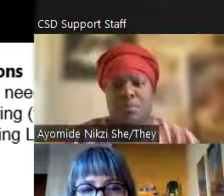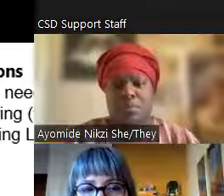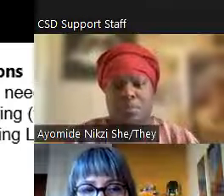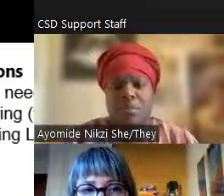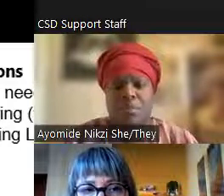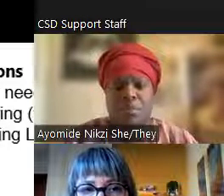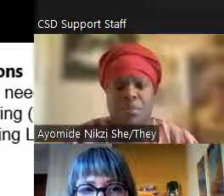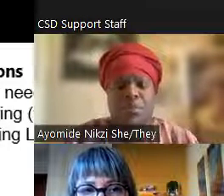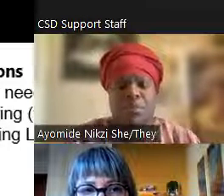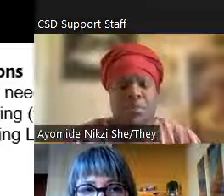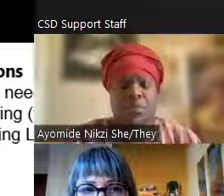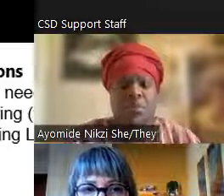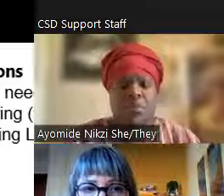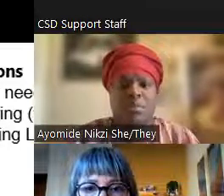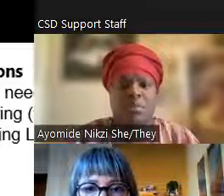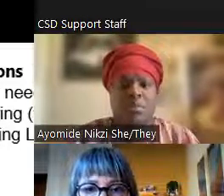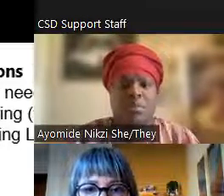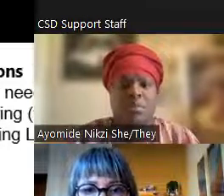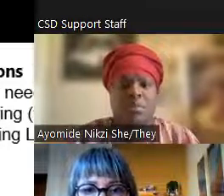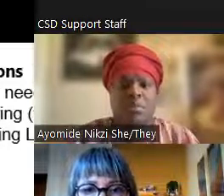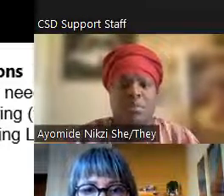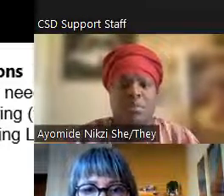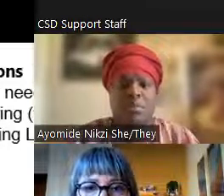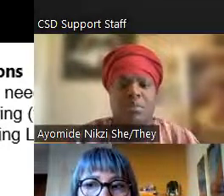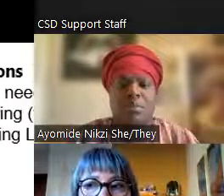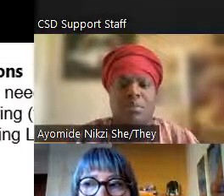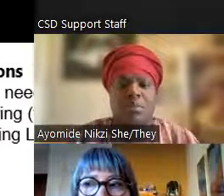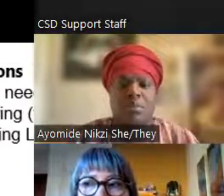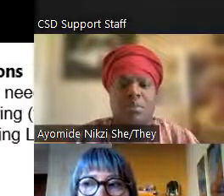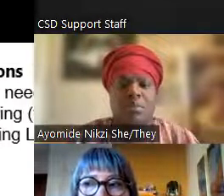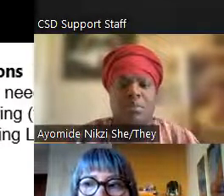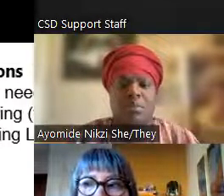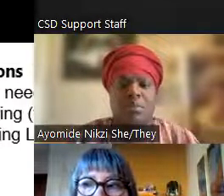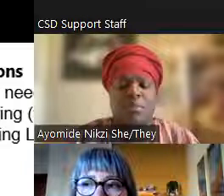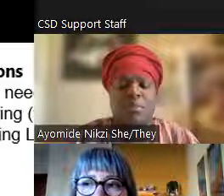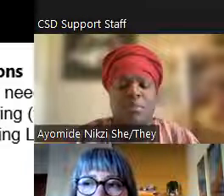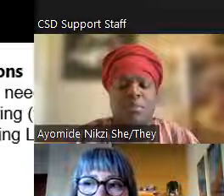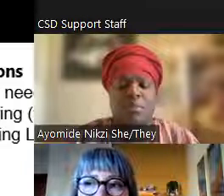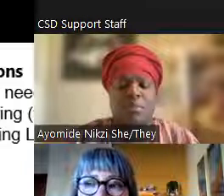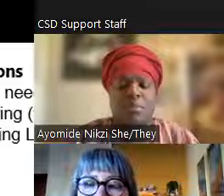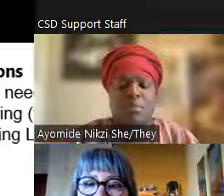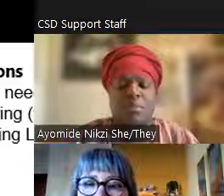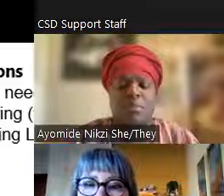prescriptive. So making an invitation to folks of